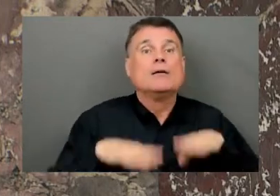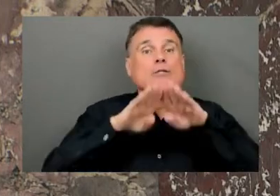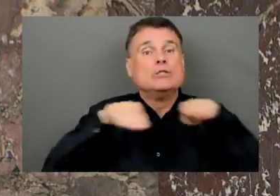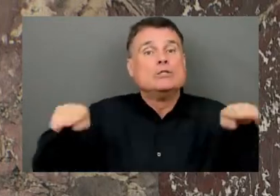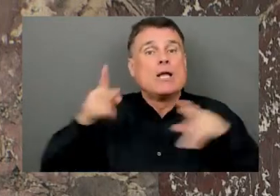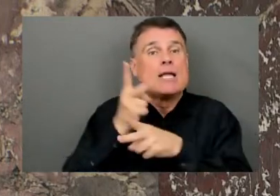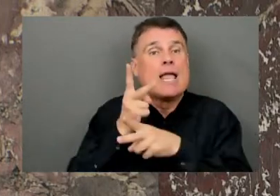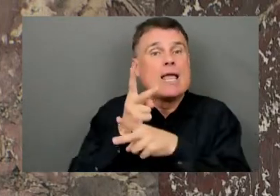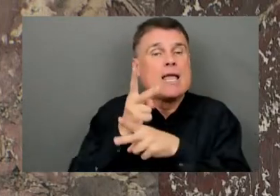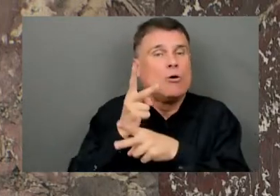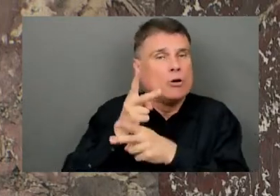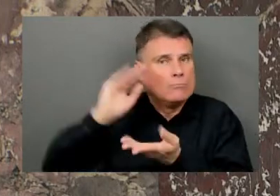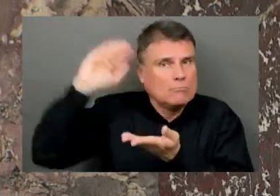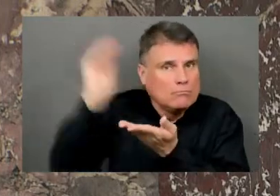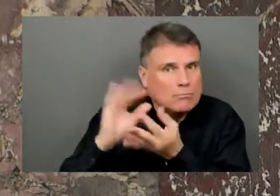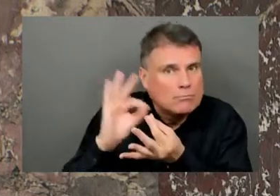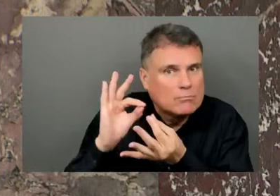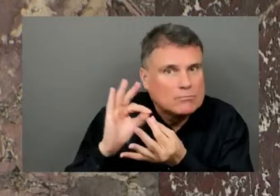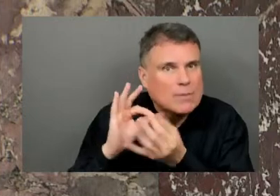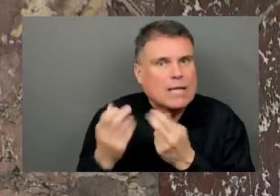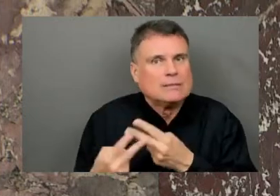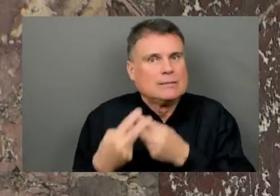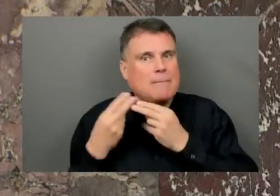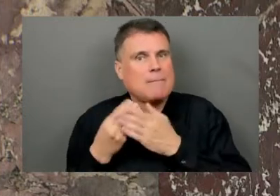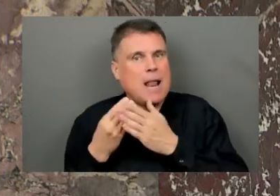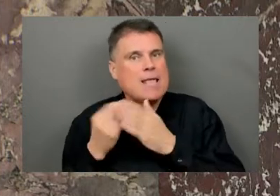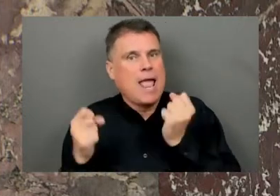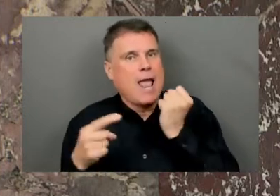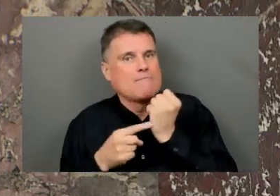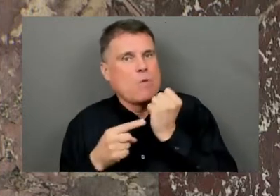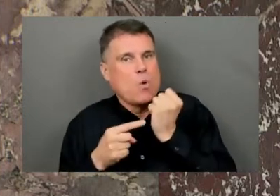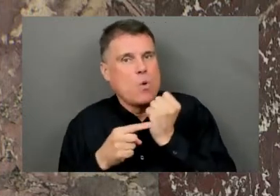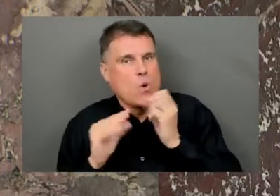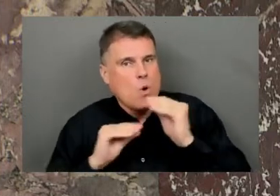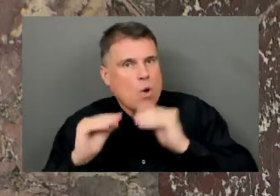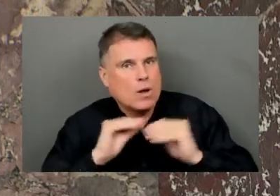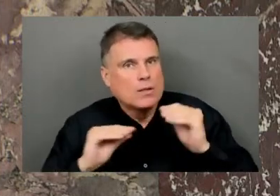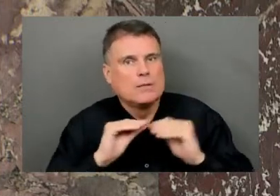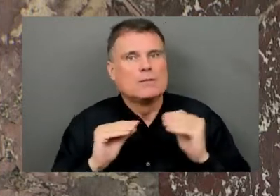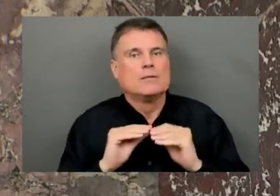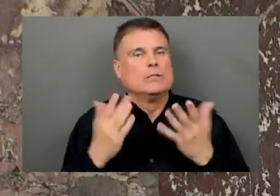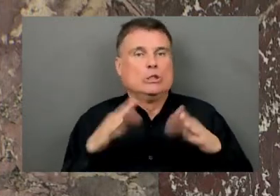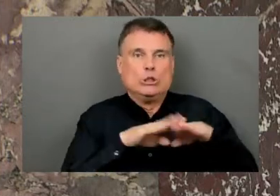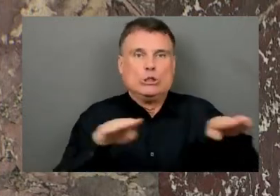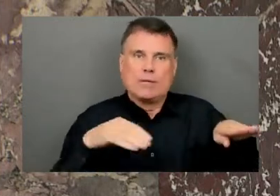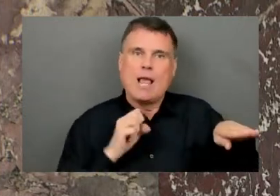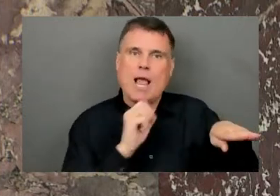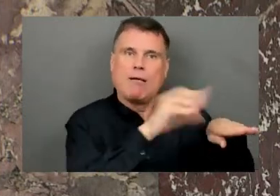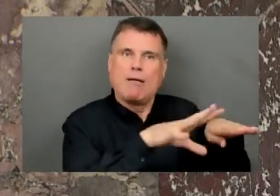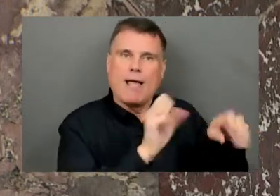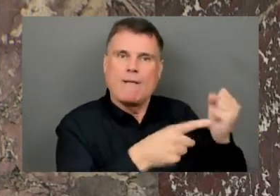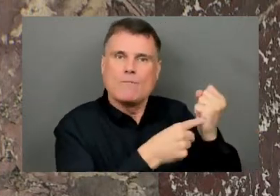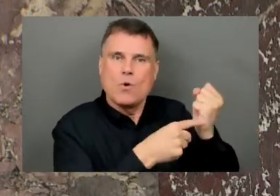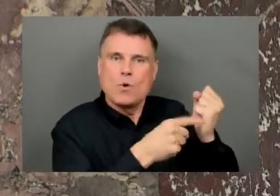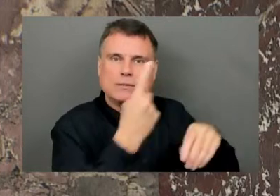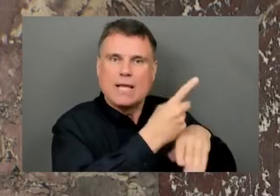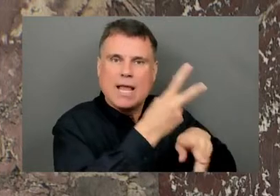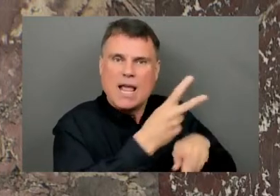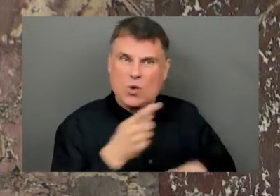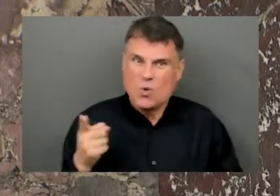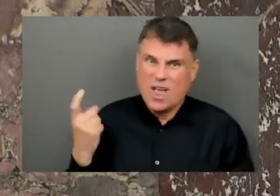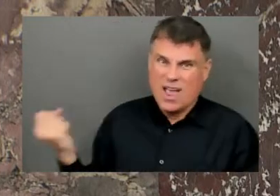The member surprises me because she was a very vocal advocate for the carbon tax. I think that all British Columbians